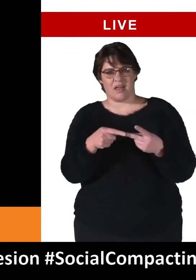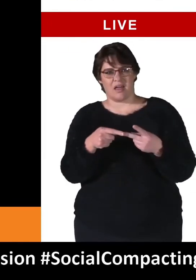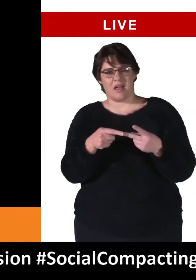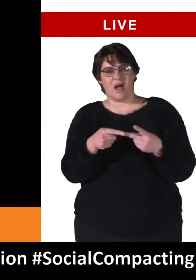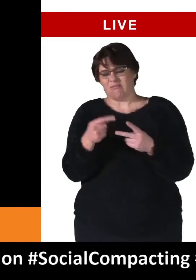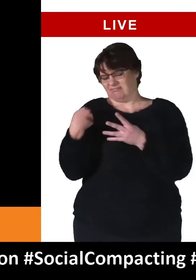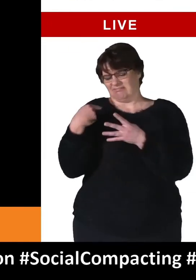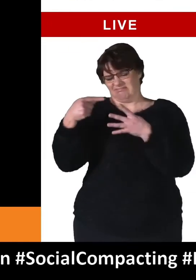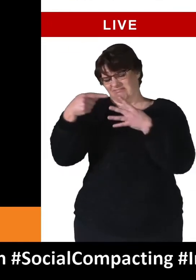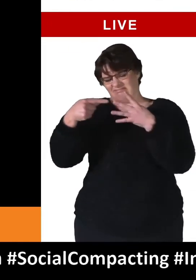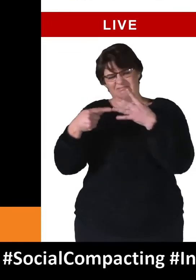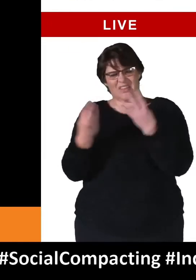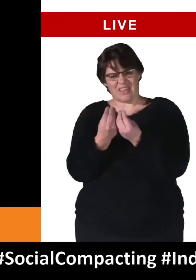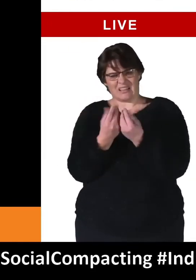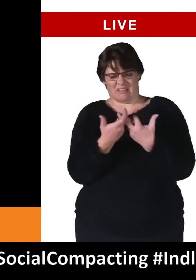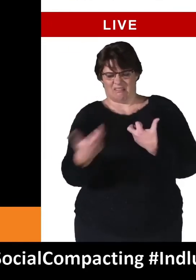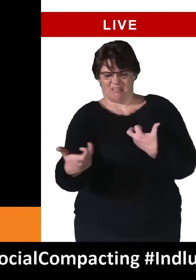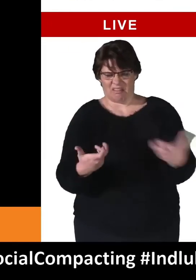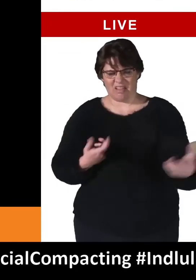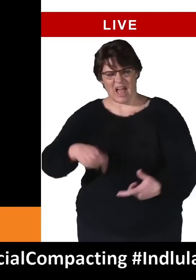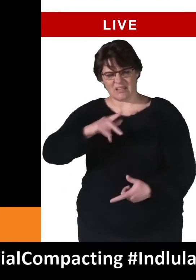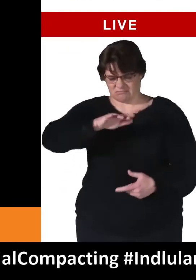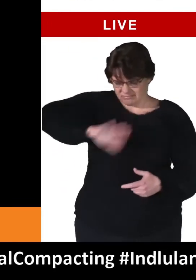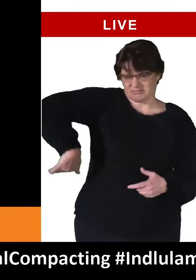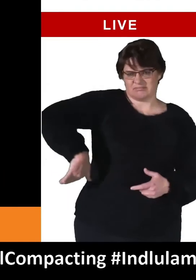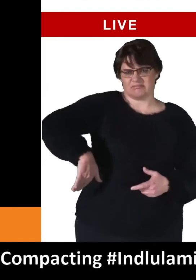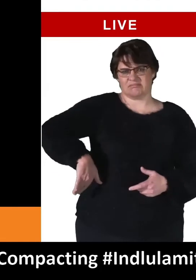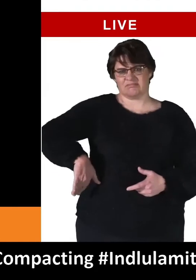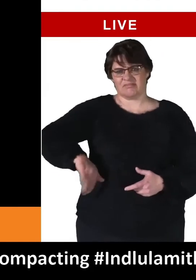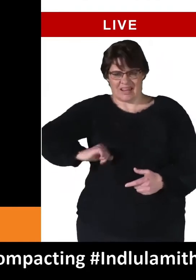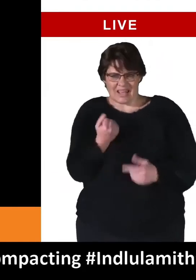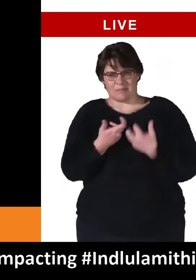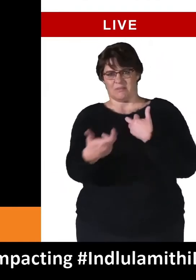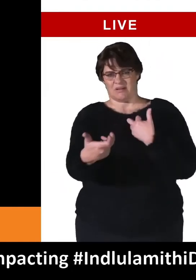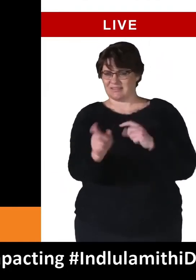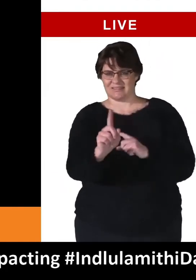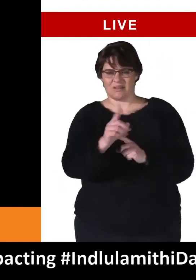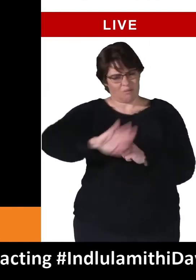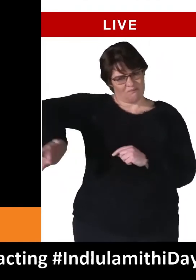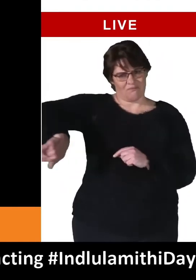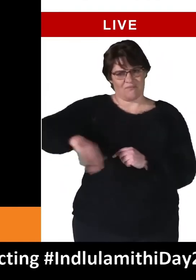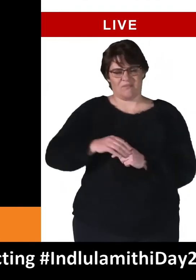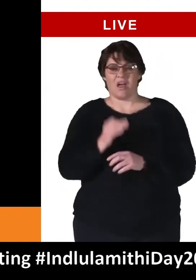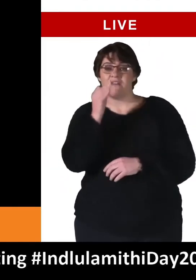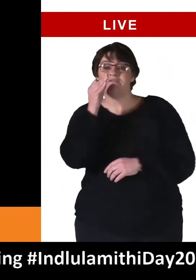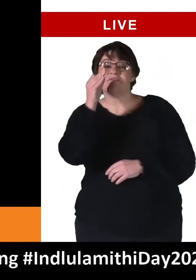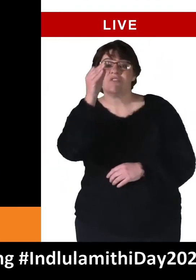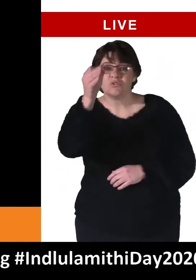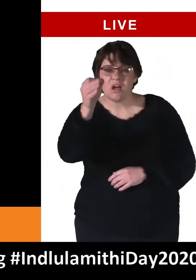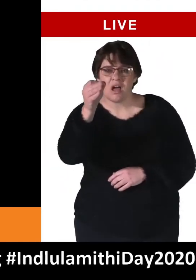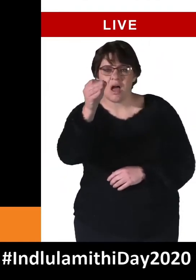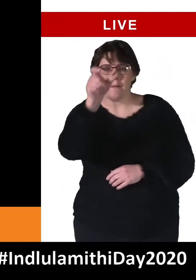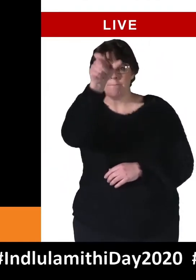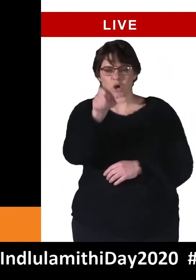of those things that divide us and keep us apart, a future that leaves no